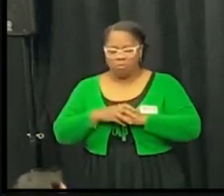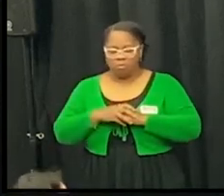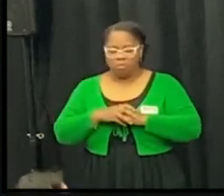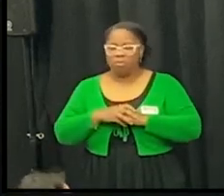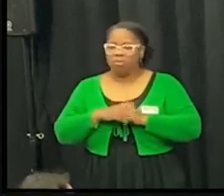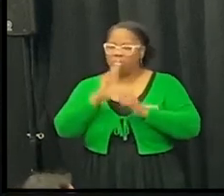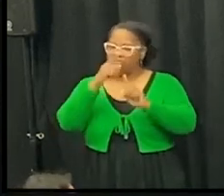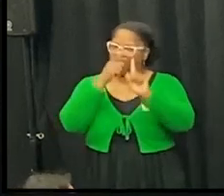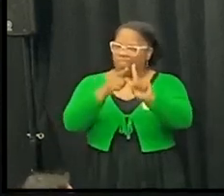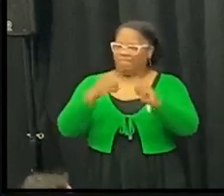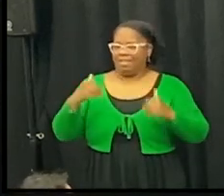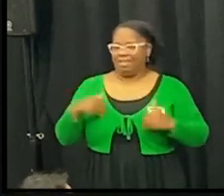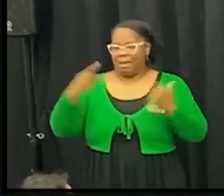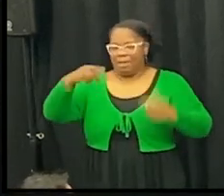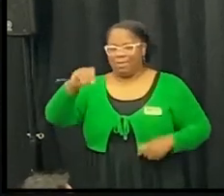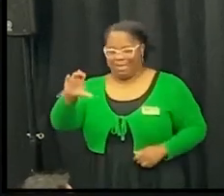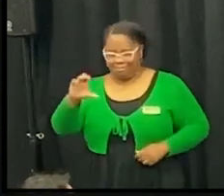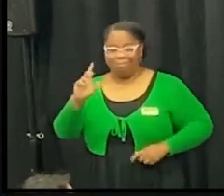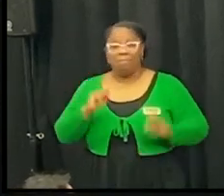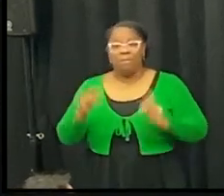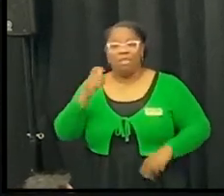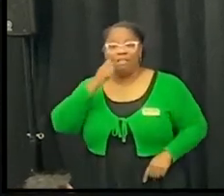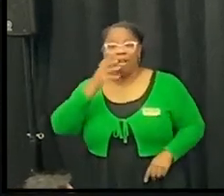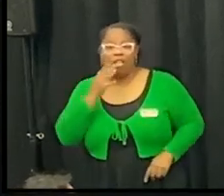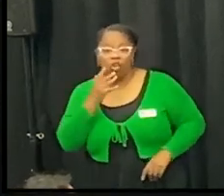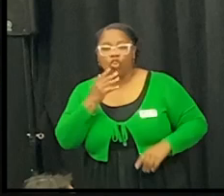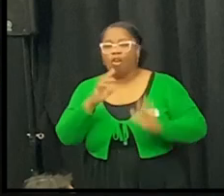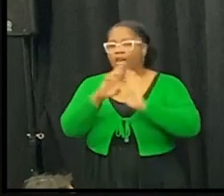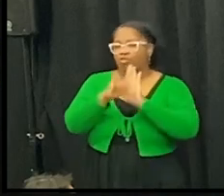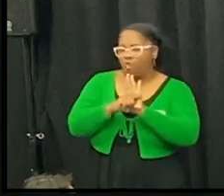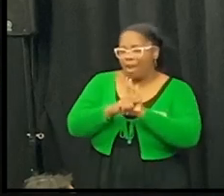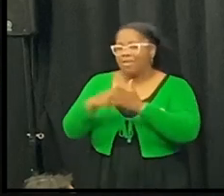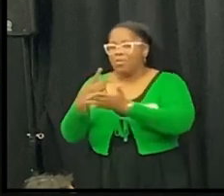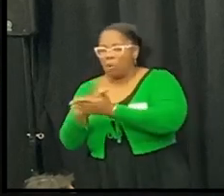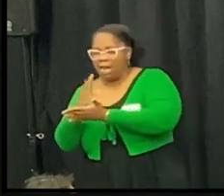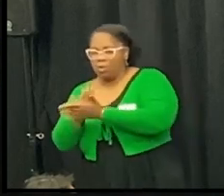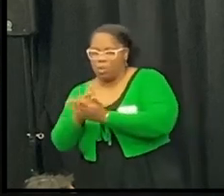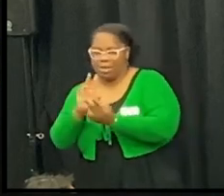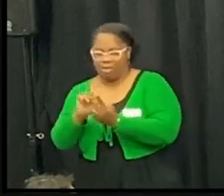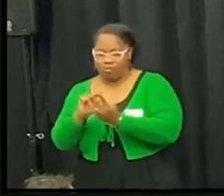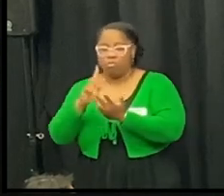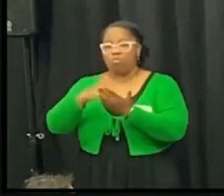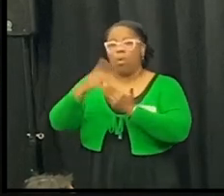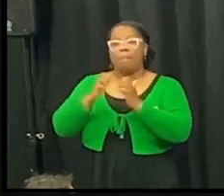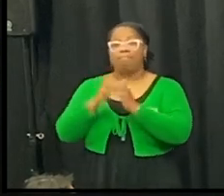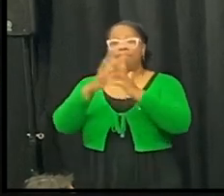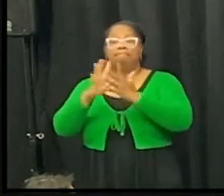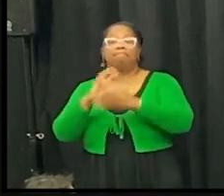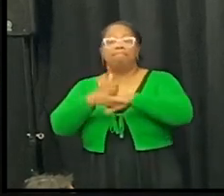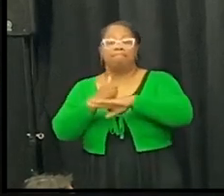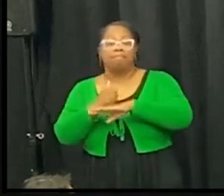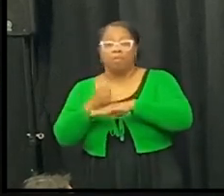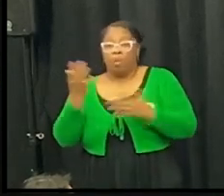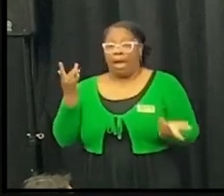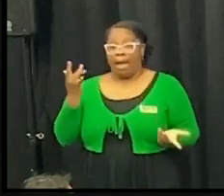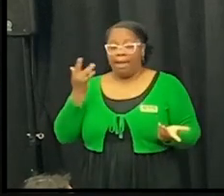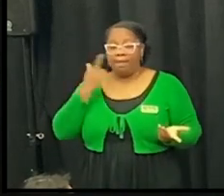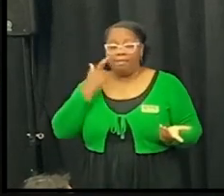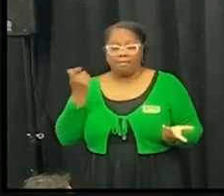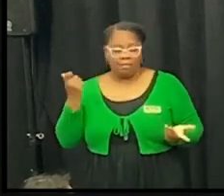young people of color who are in undergrad and grad school. And essentially this program came about